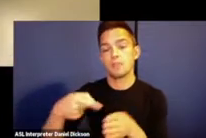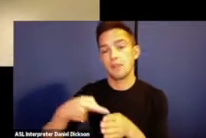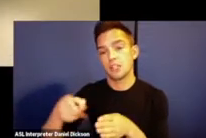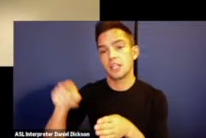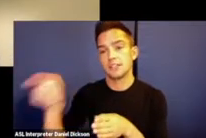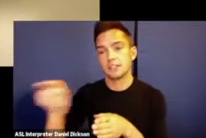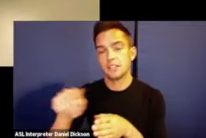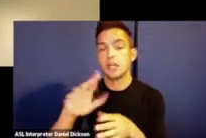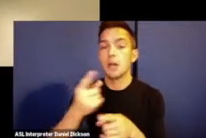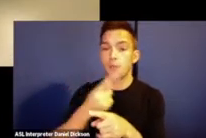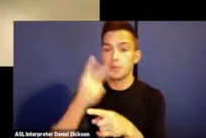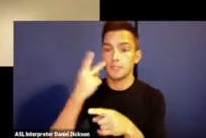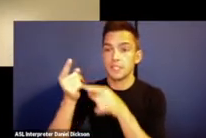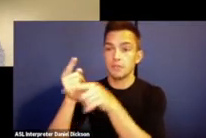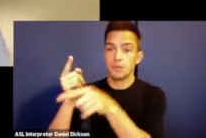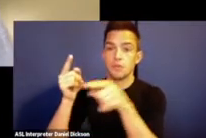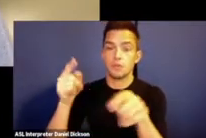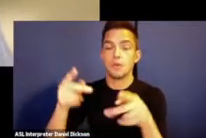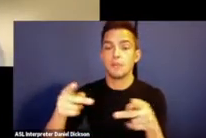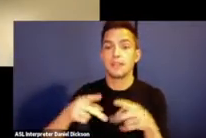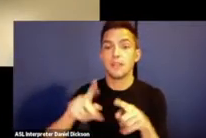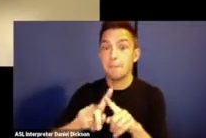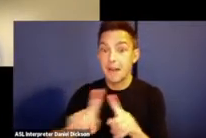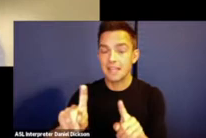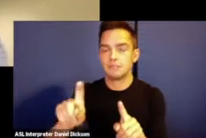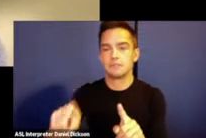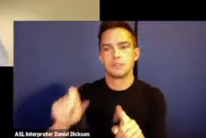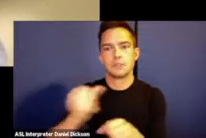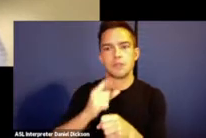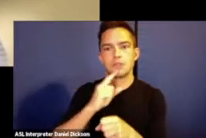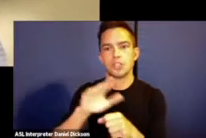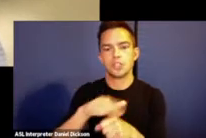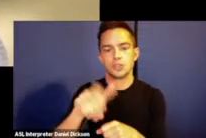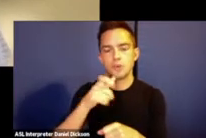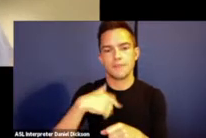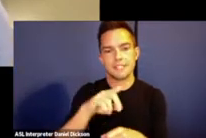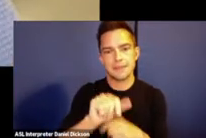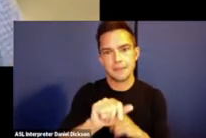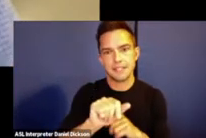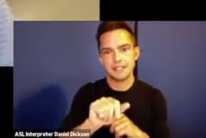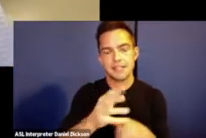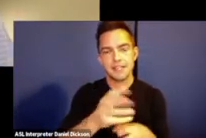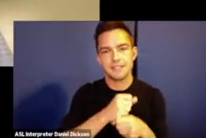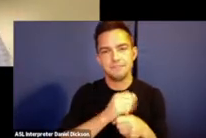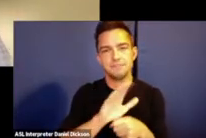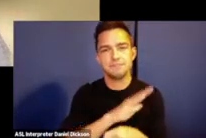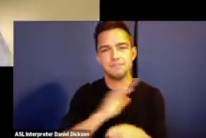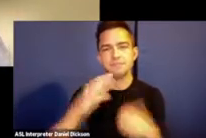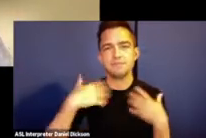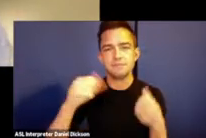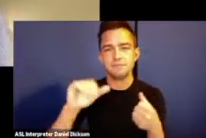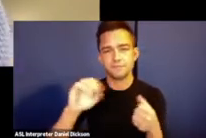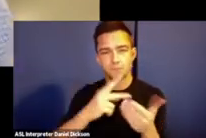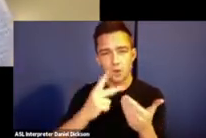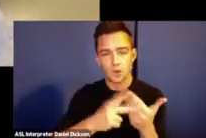was appropriate to be seen at those centers. But we need to make sure that children with disabilities are receiving their healthcare programming